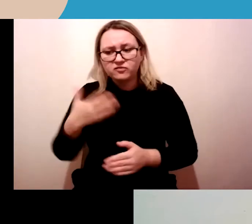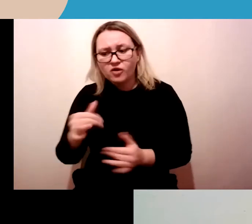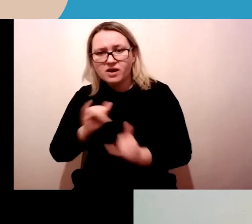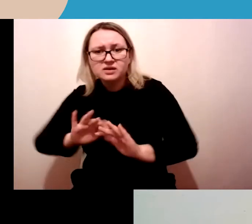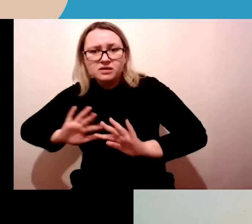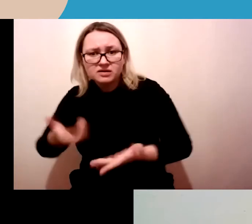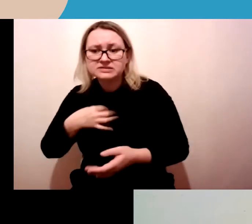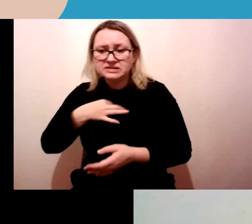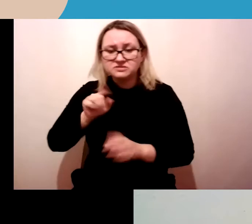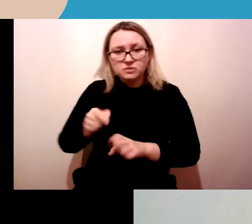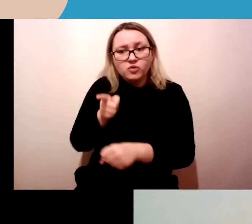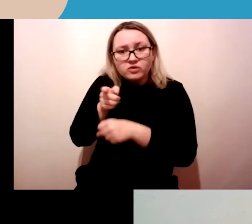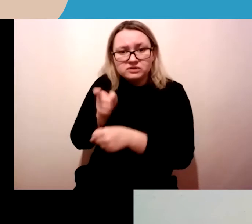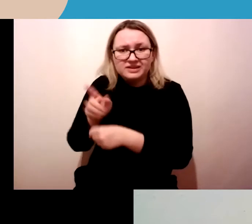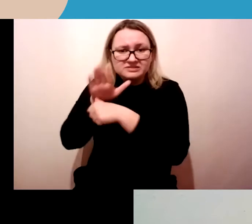irrespective of the